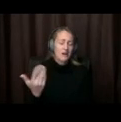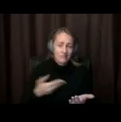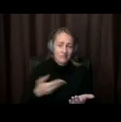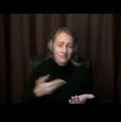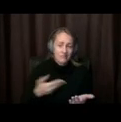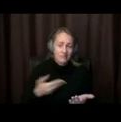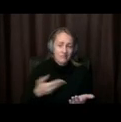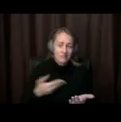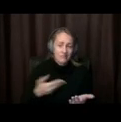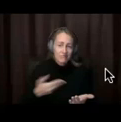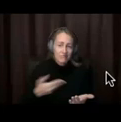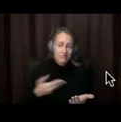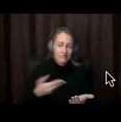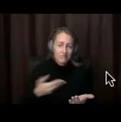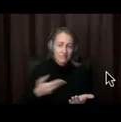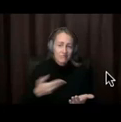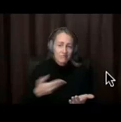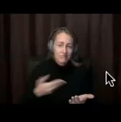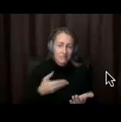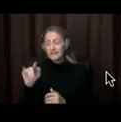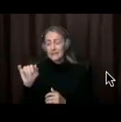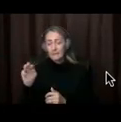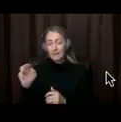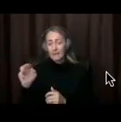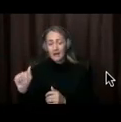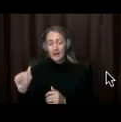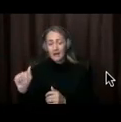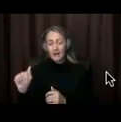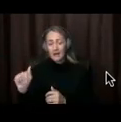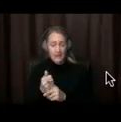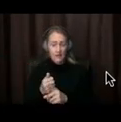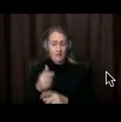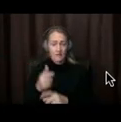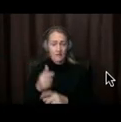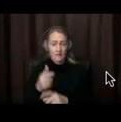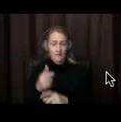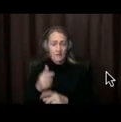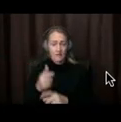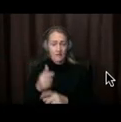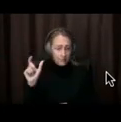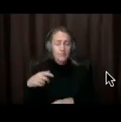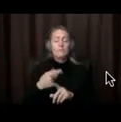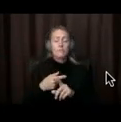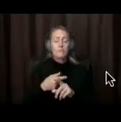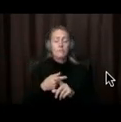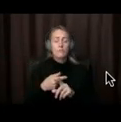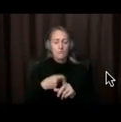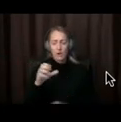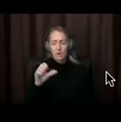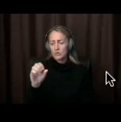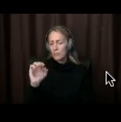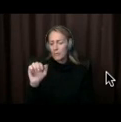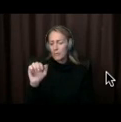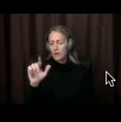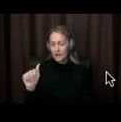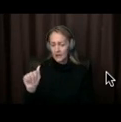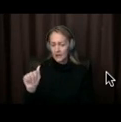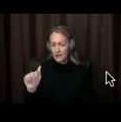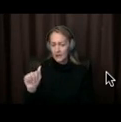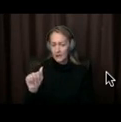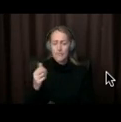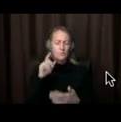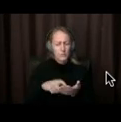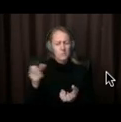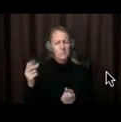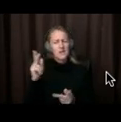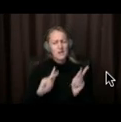Fatima is Muslim and recently came to the United States from Somalia. She finds that many people at her school make assumptions about her